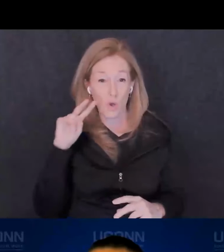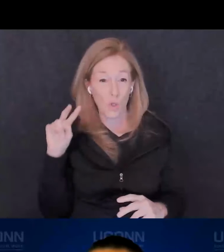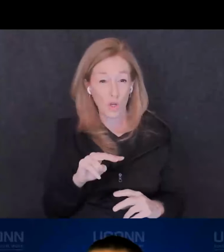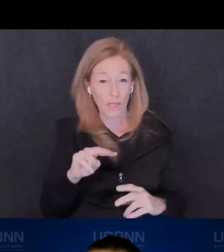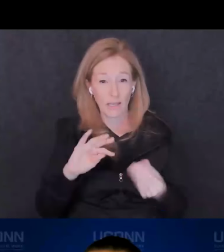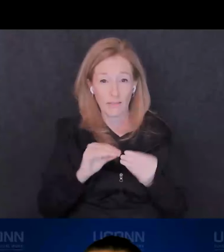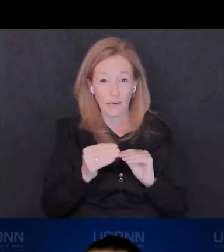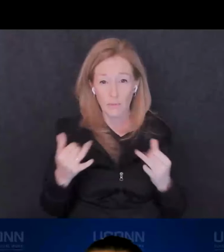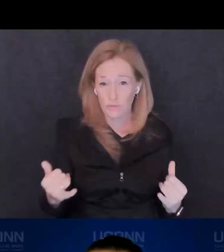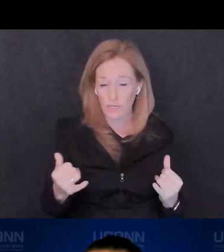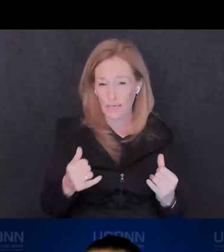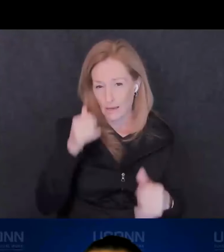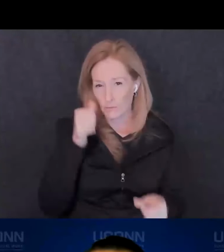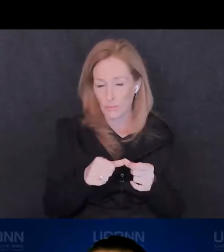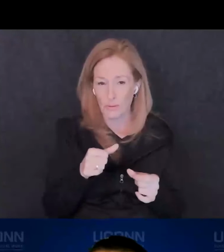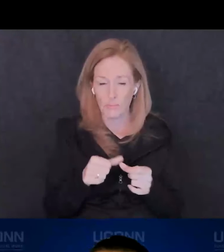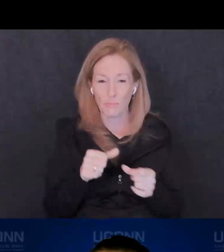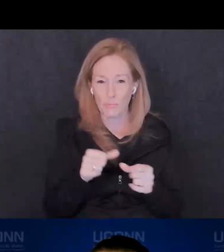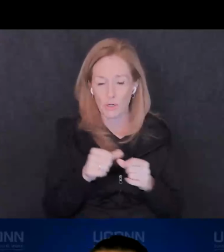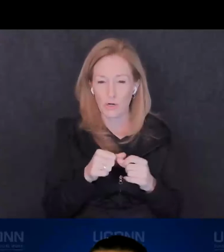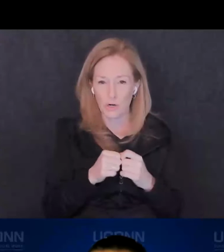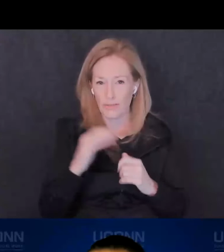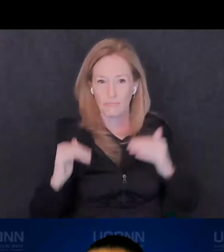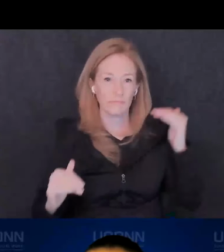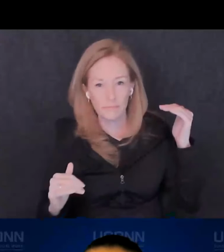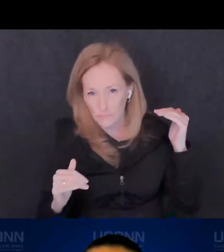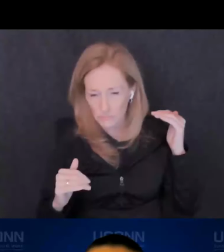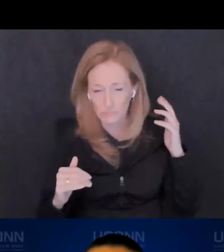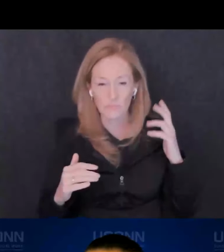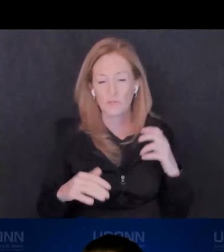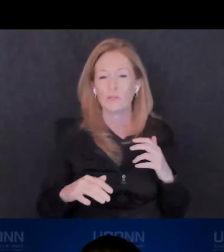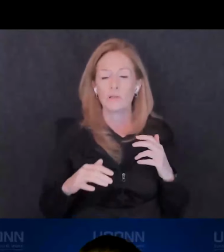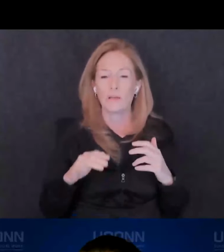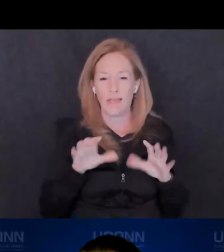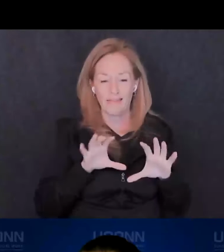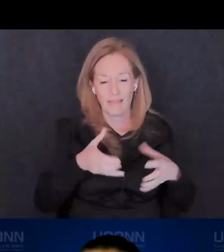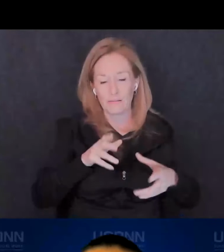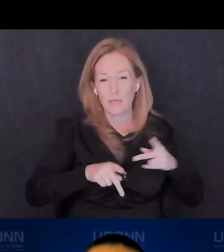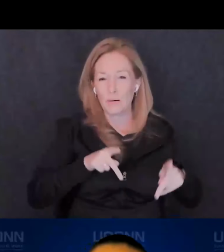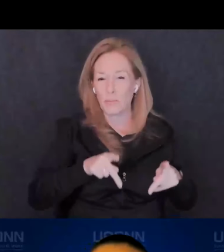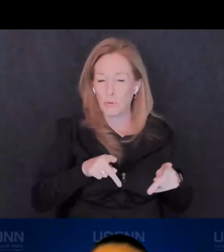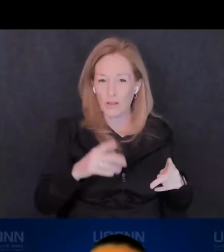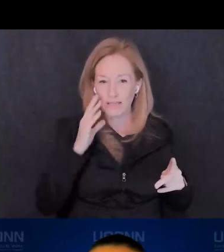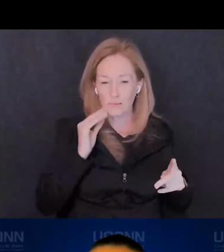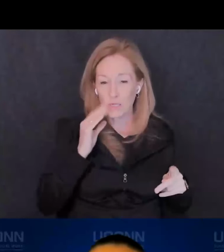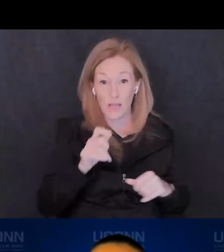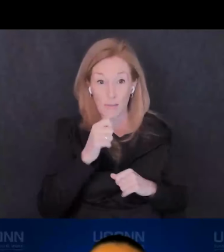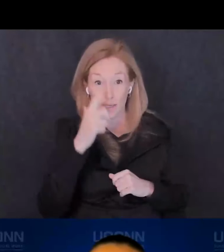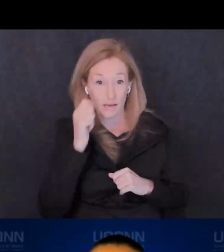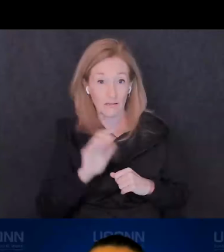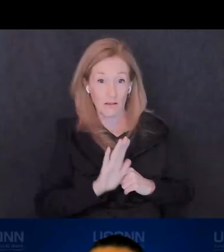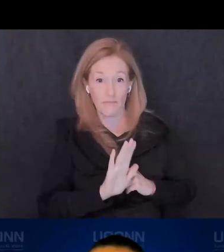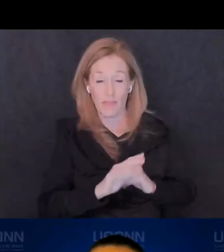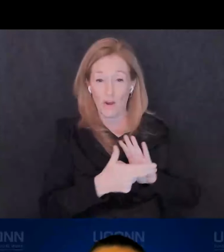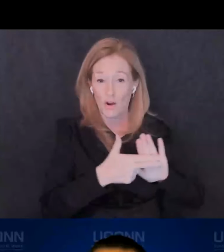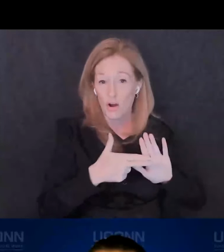that the disparities that this population experiences, it's not because of their LGBTQ identity, it's because of